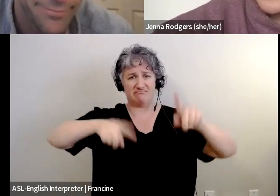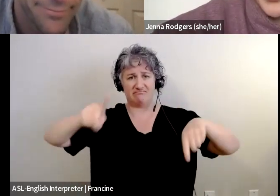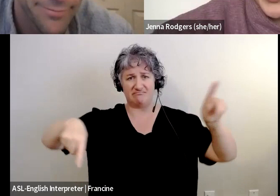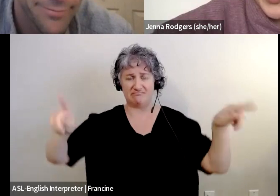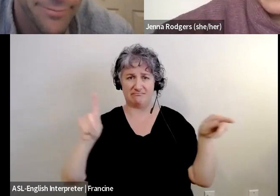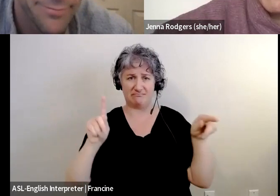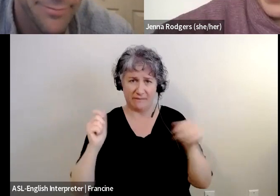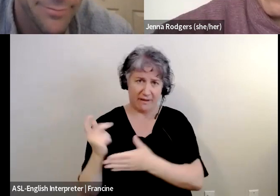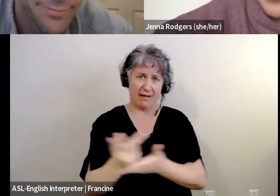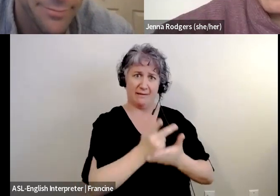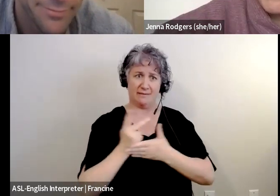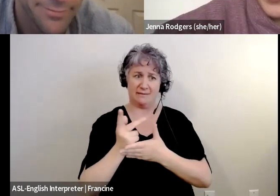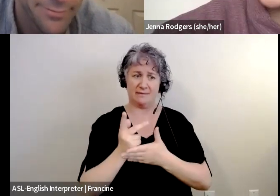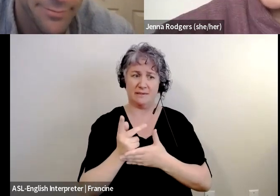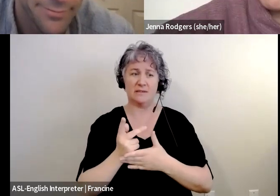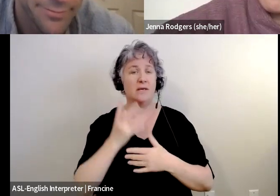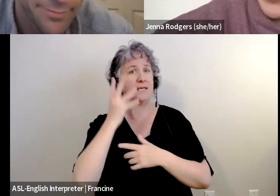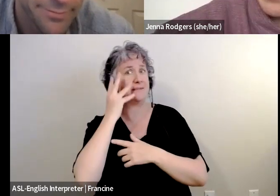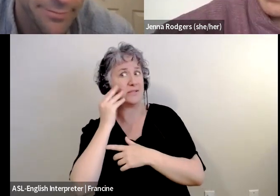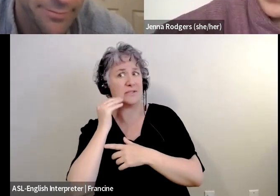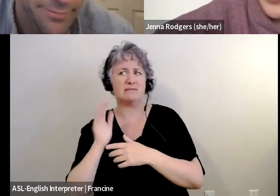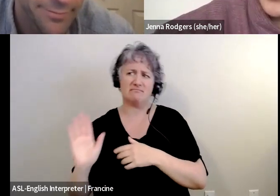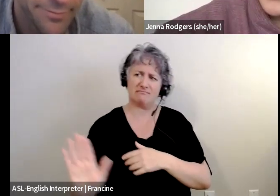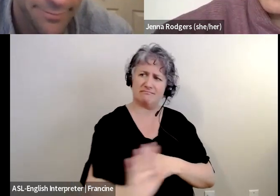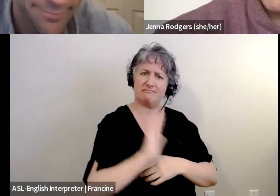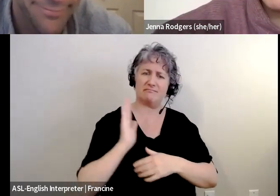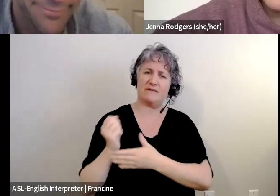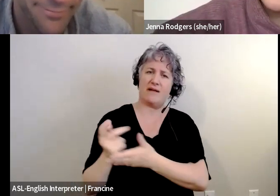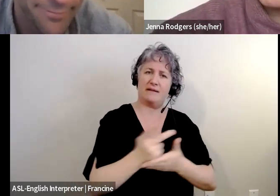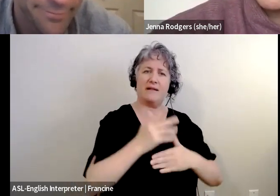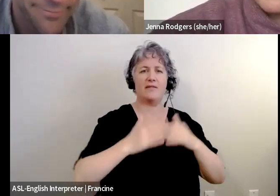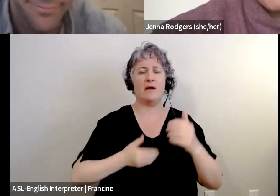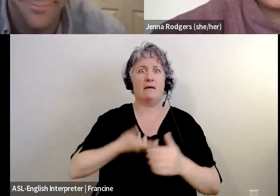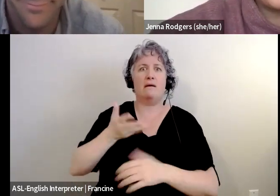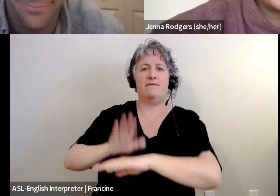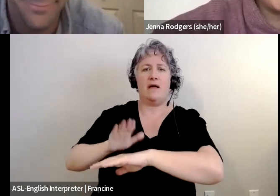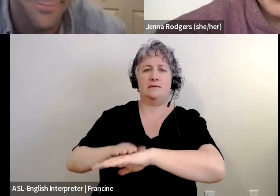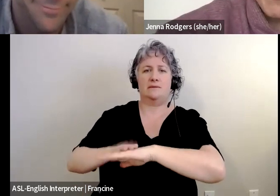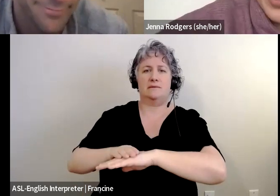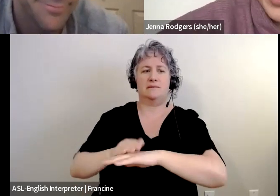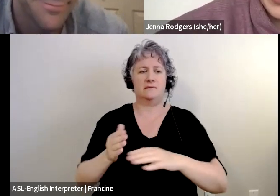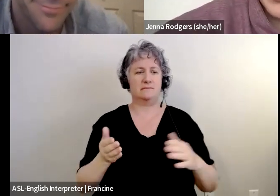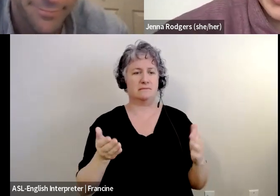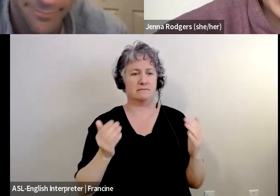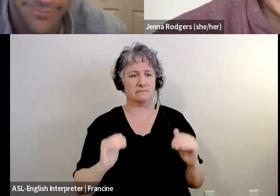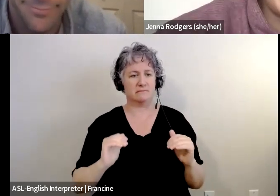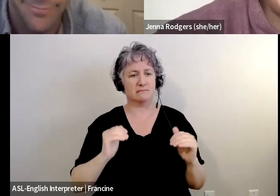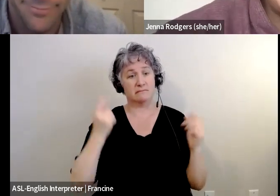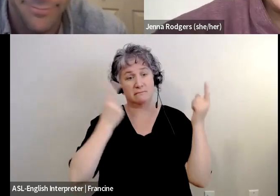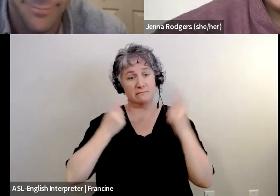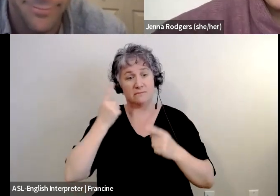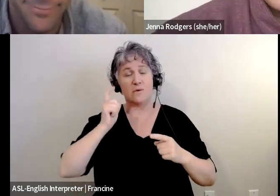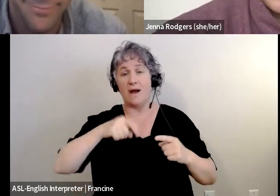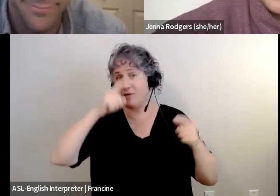Validate experiences rather than trying to give advice. Consider that you do not need to agree with a perspective in order to understand it.